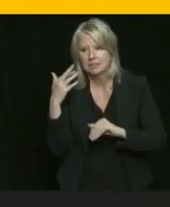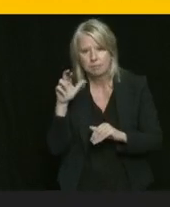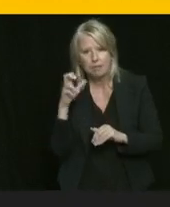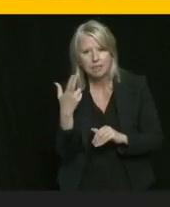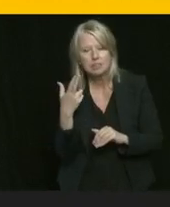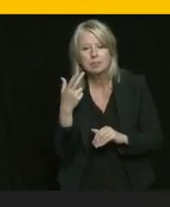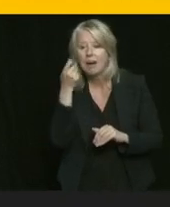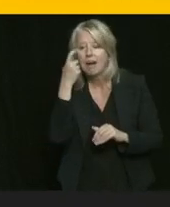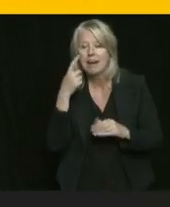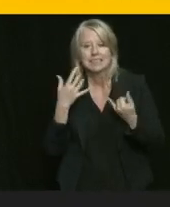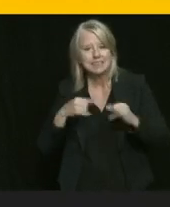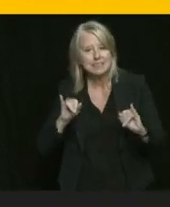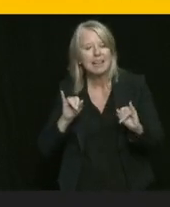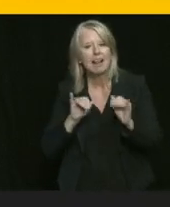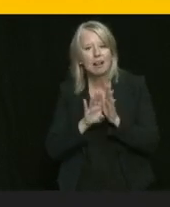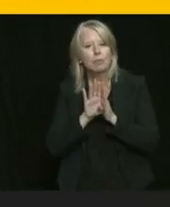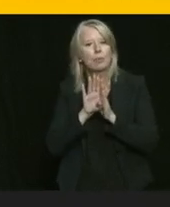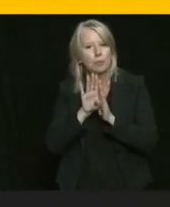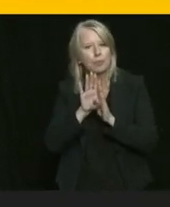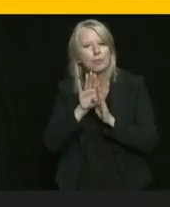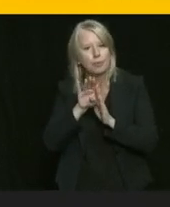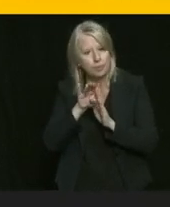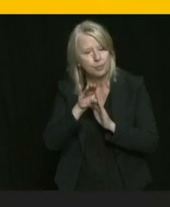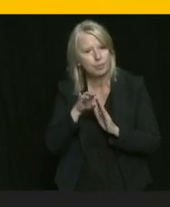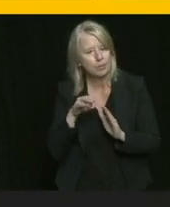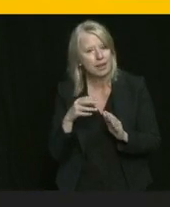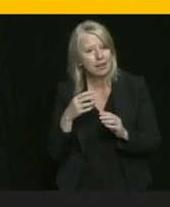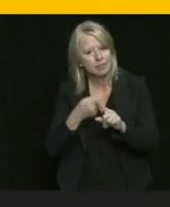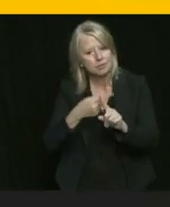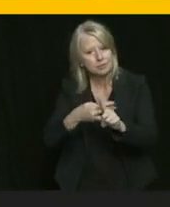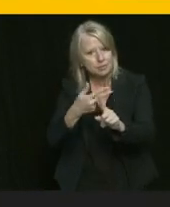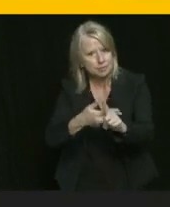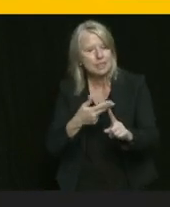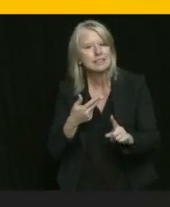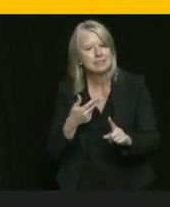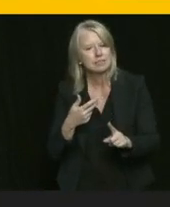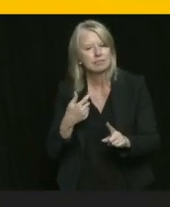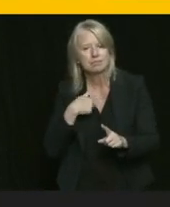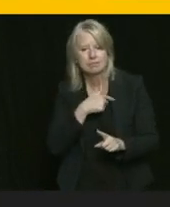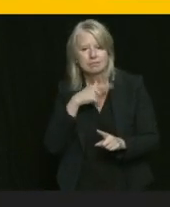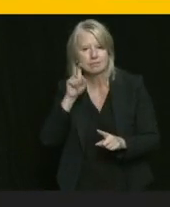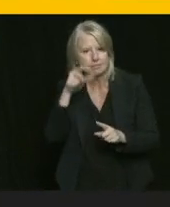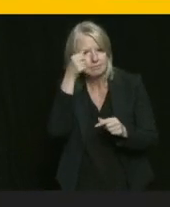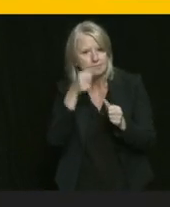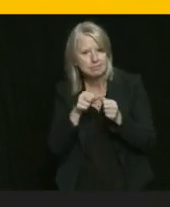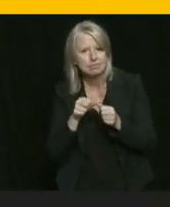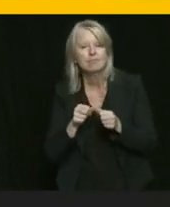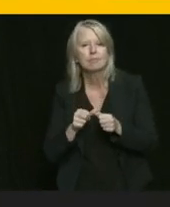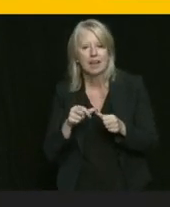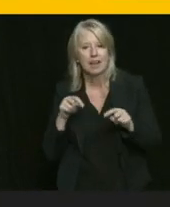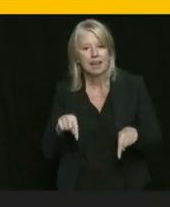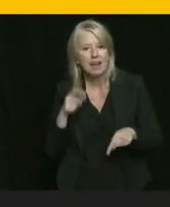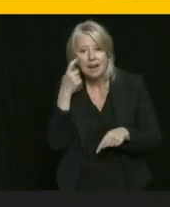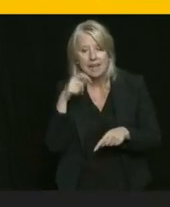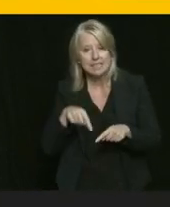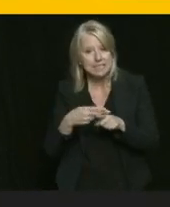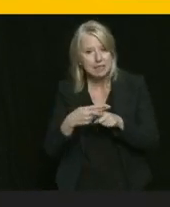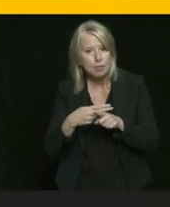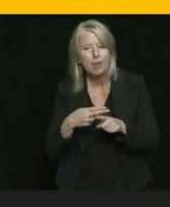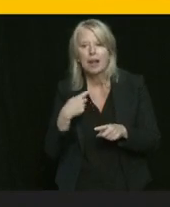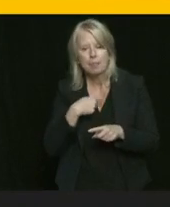the curve continued for a number more months. And that's what we really have to remember. This is temporary, but we have to